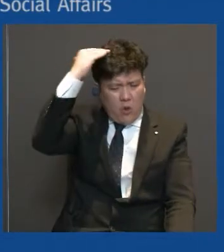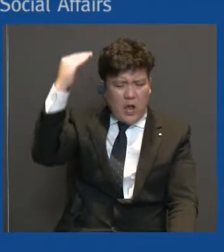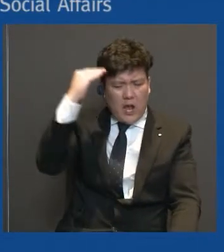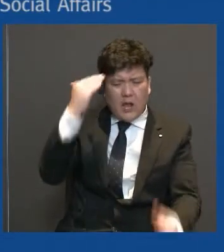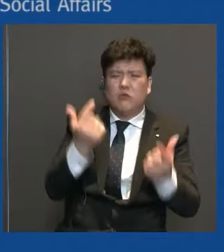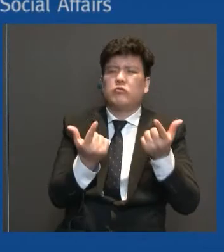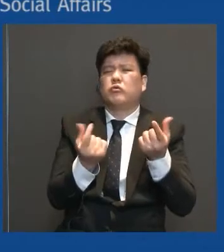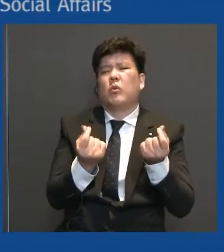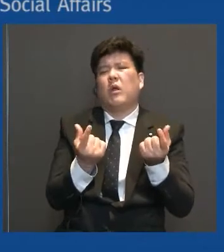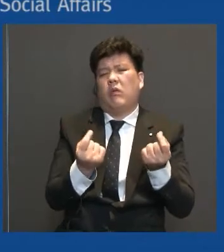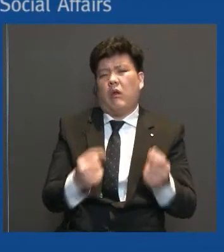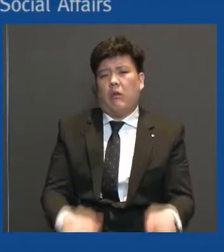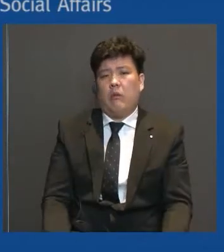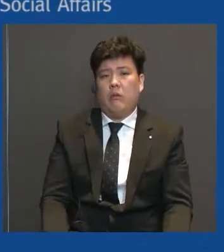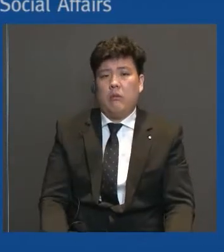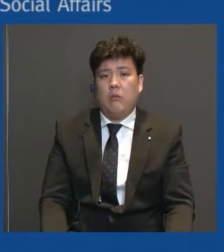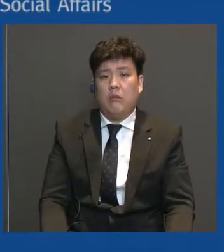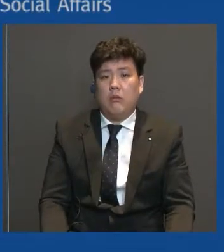worldwide.